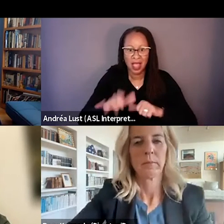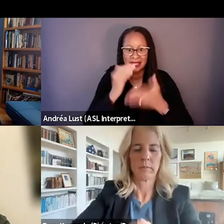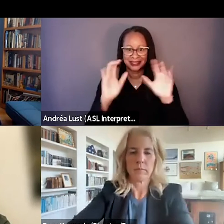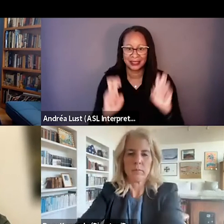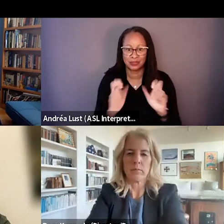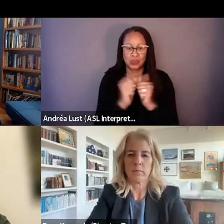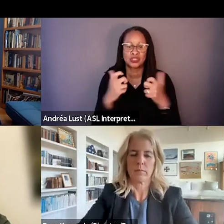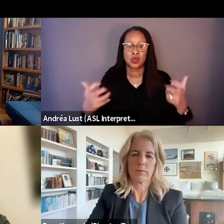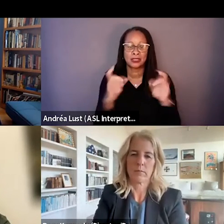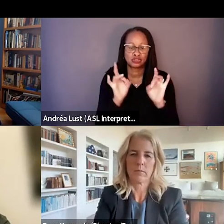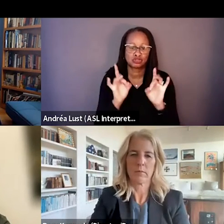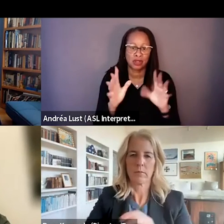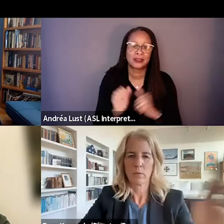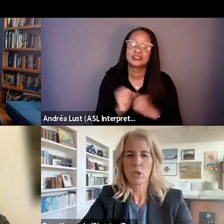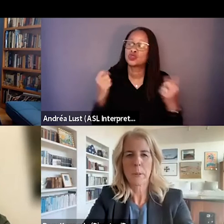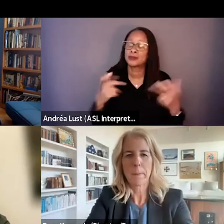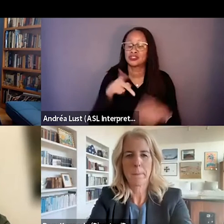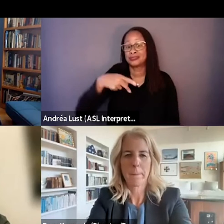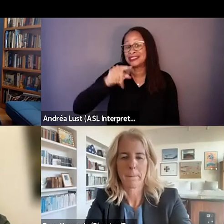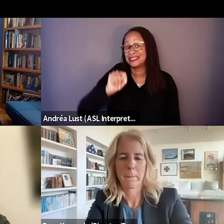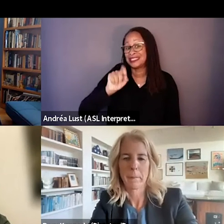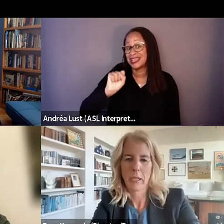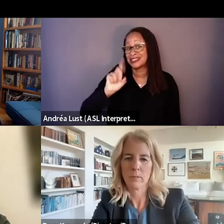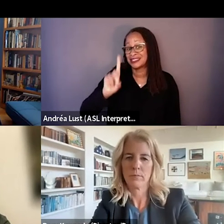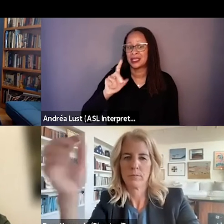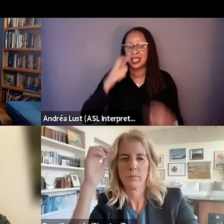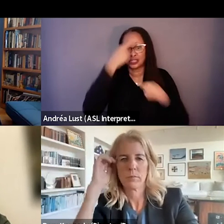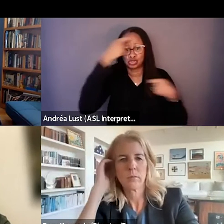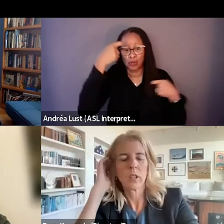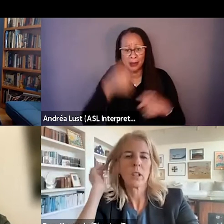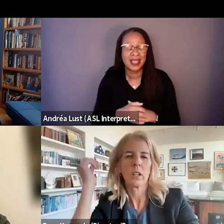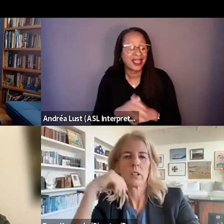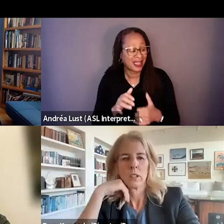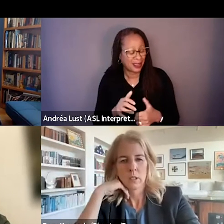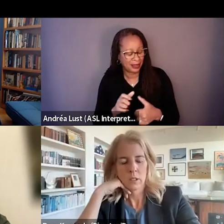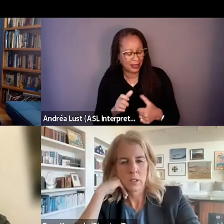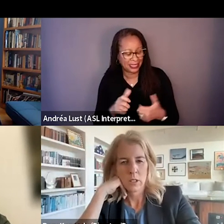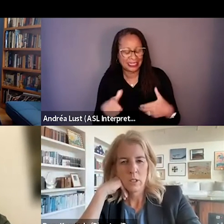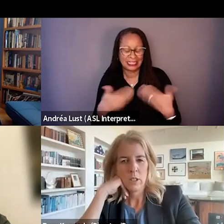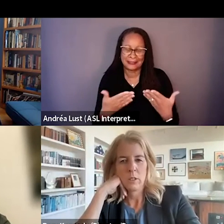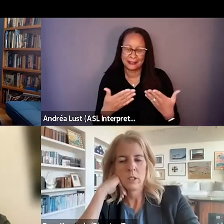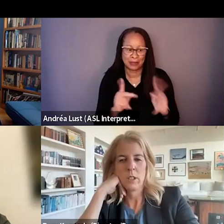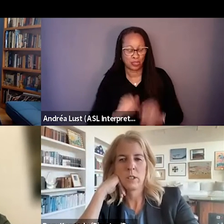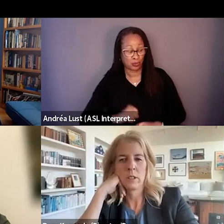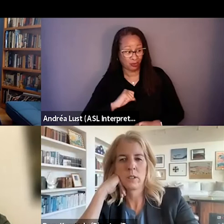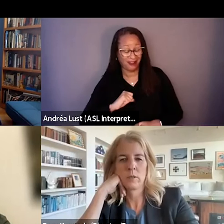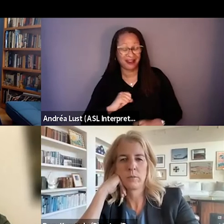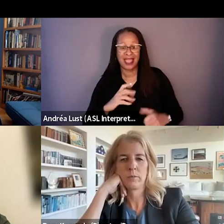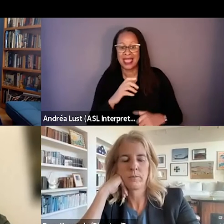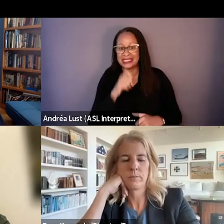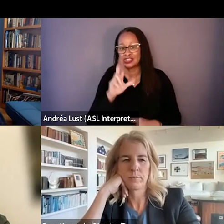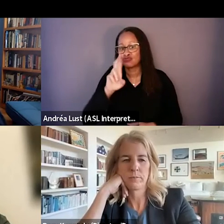much trauma and so much PTSD and do it in a way that dignifies everybody and doesn't re-traumatize people, but